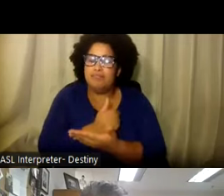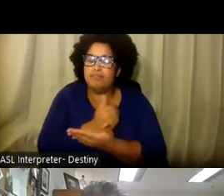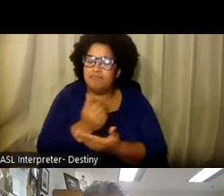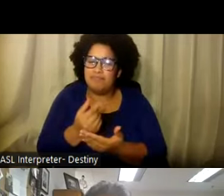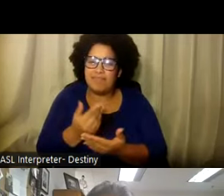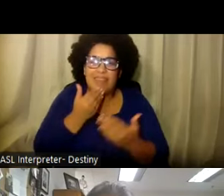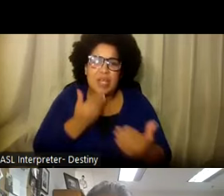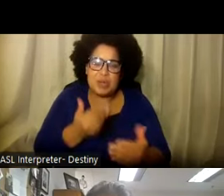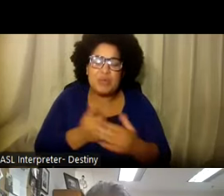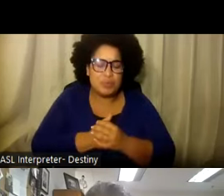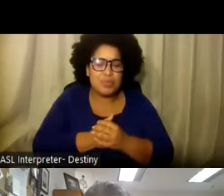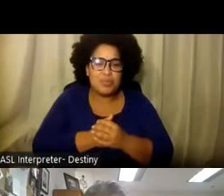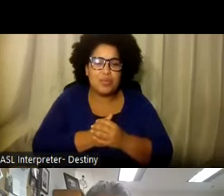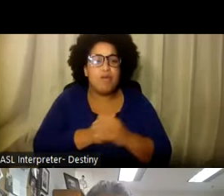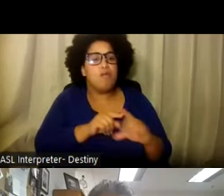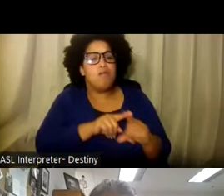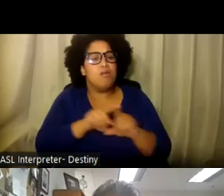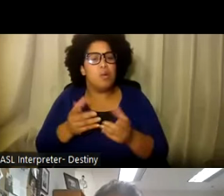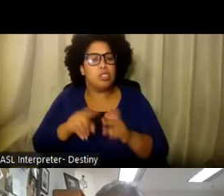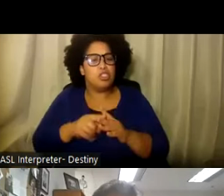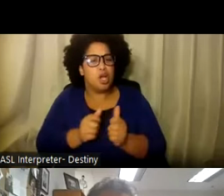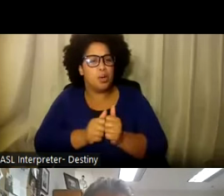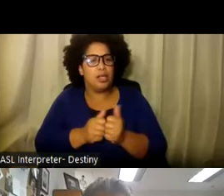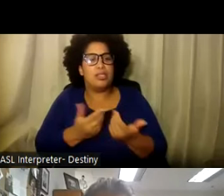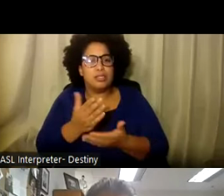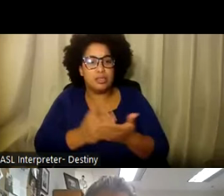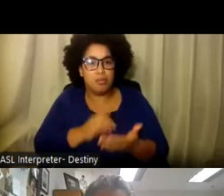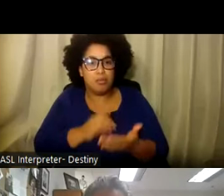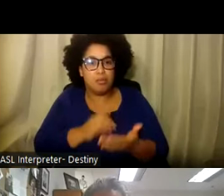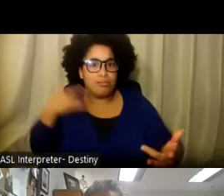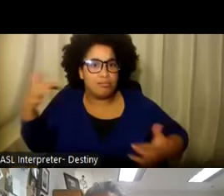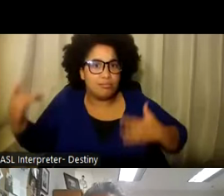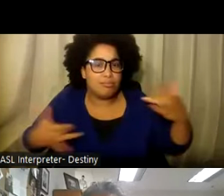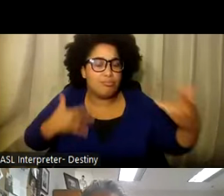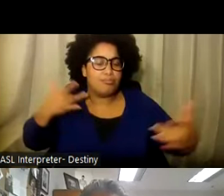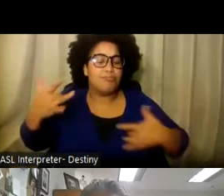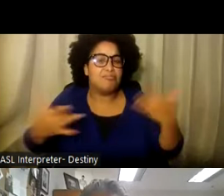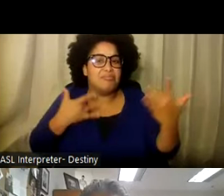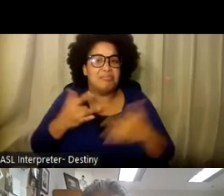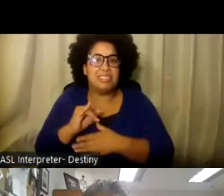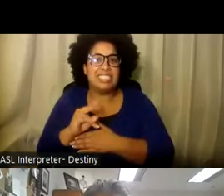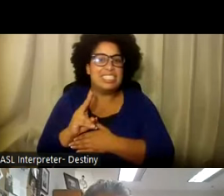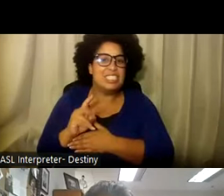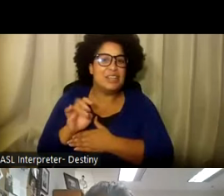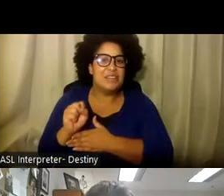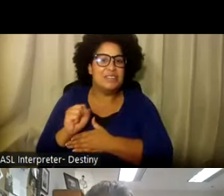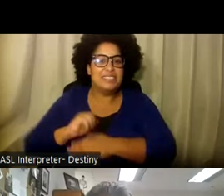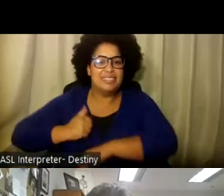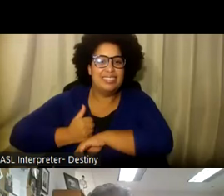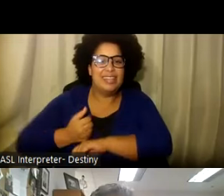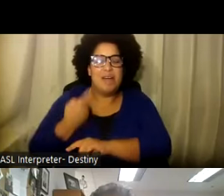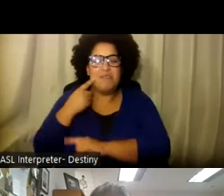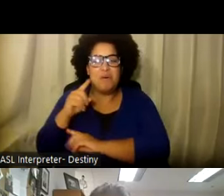thank you. And also, I want to start here with some really exciting initiatives for the regional